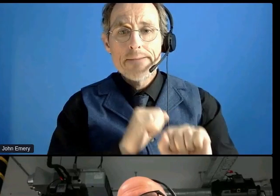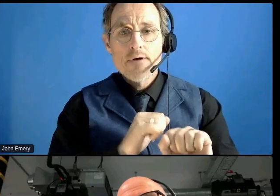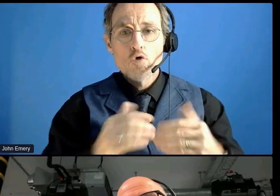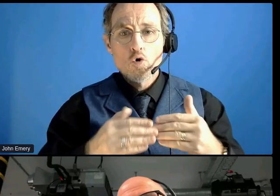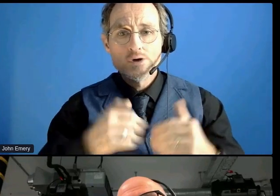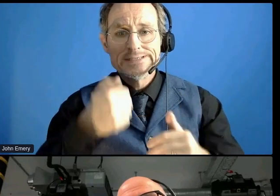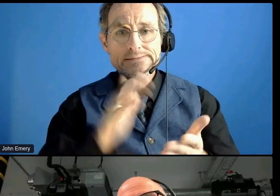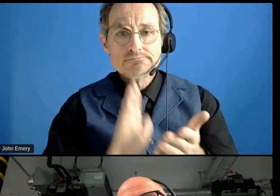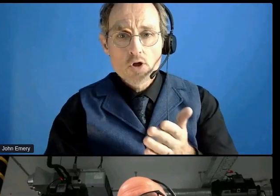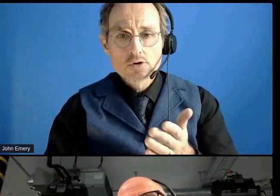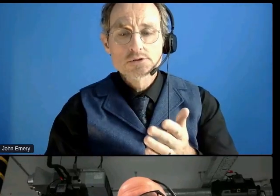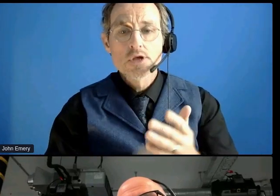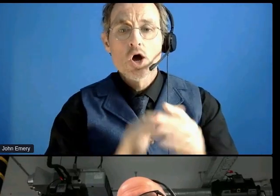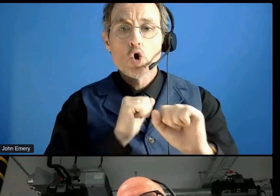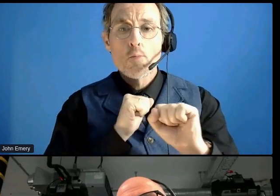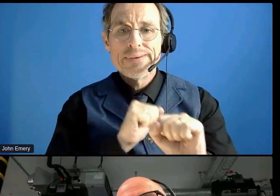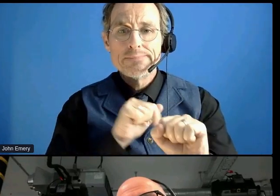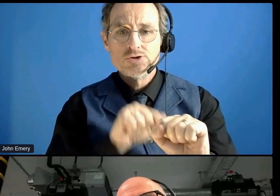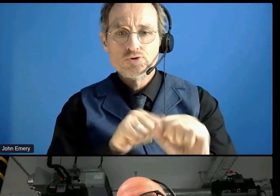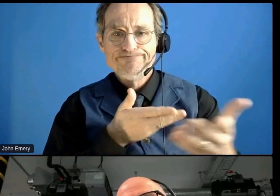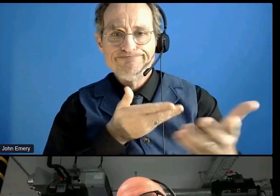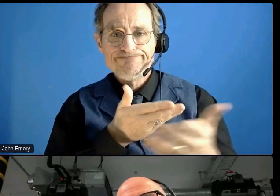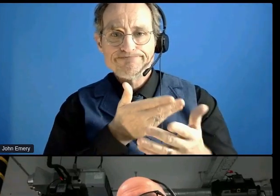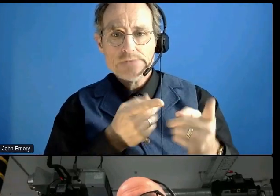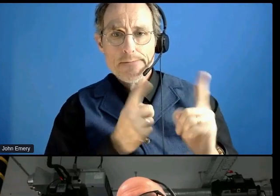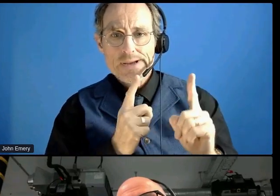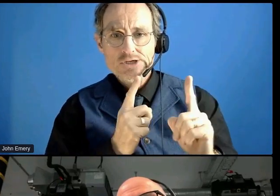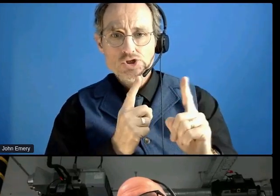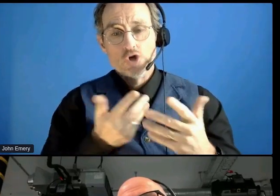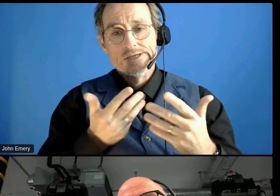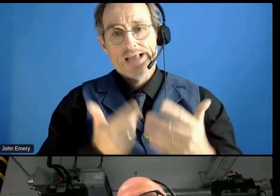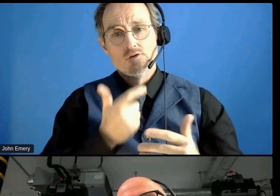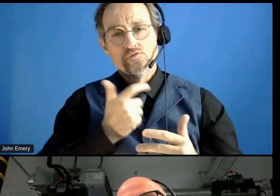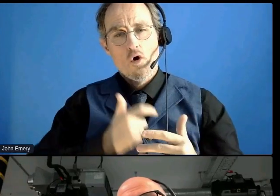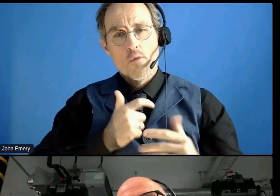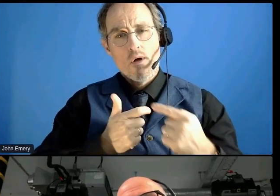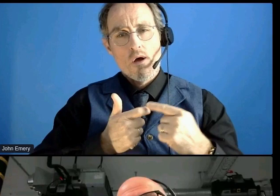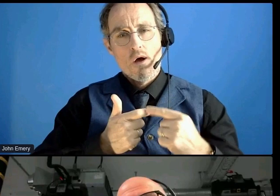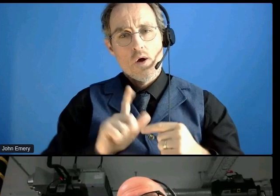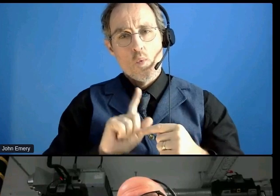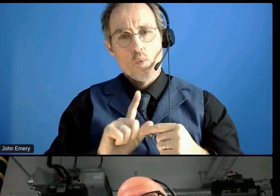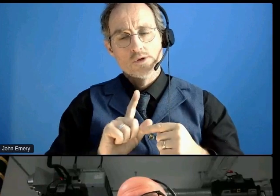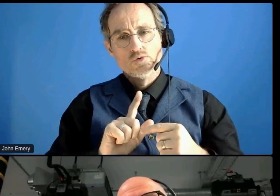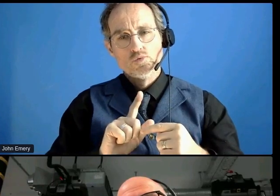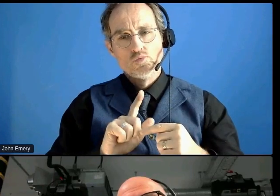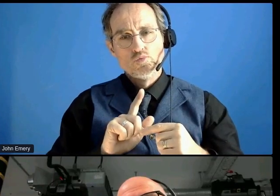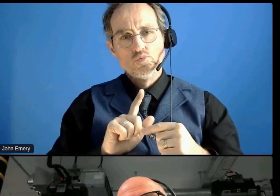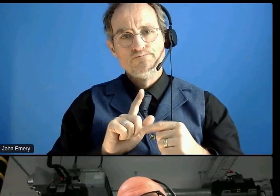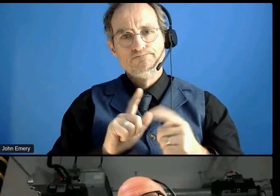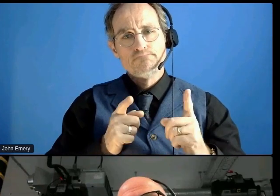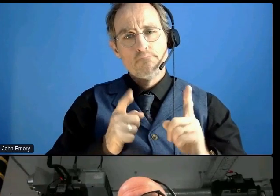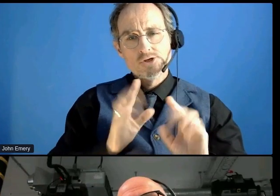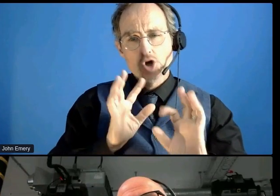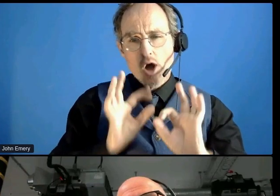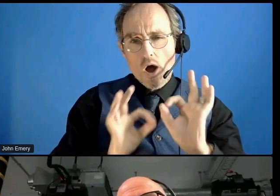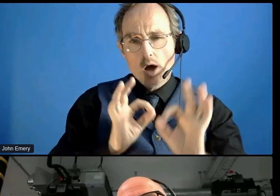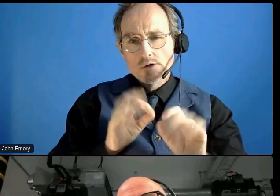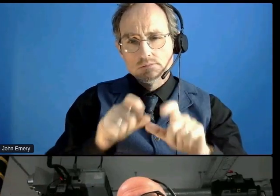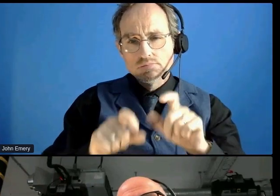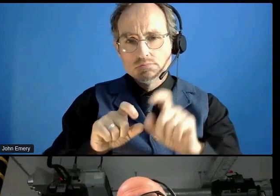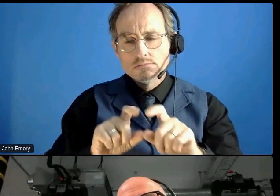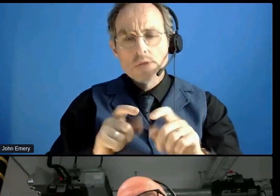whole the whole journey, that from the initial research through to actually arriving. Can you tell